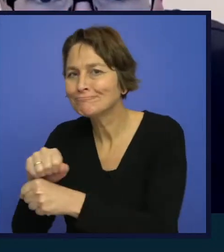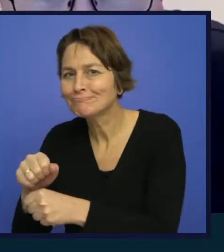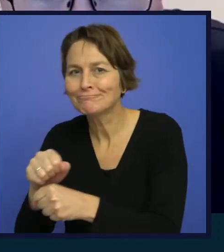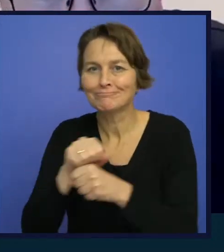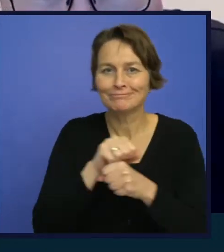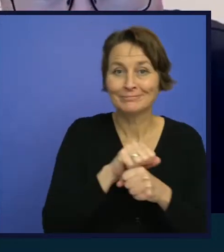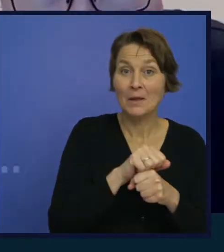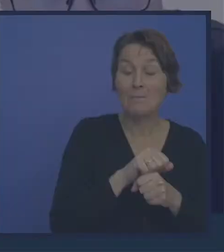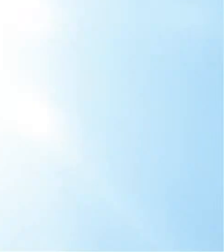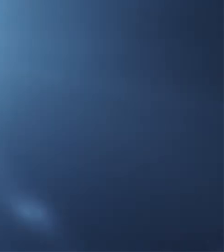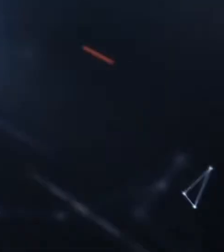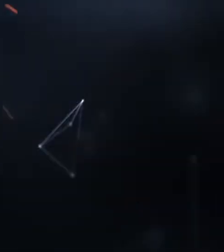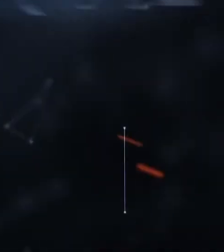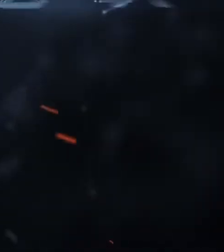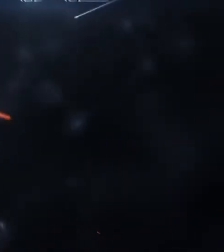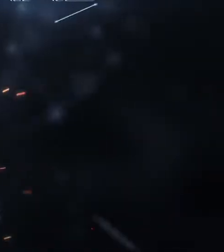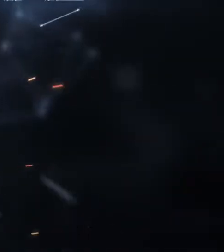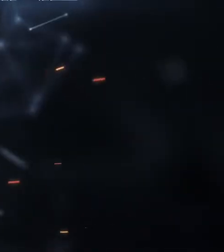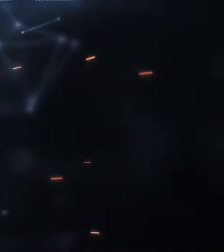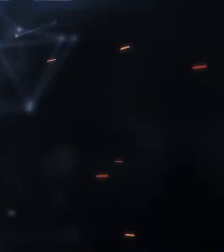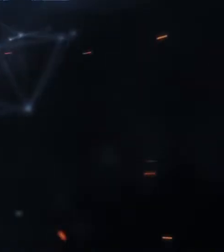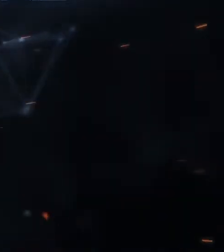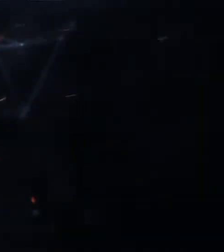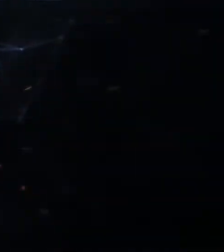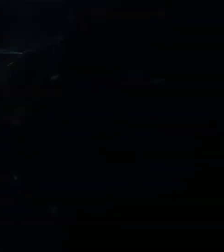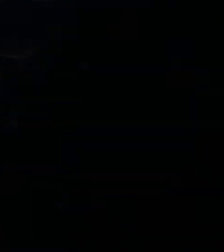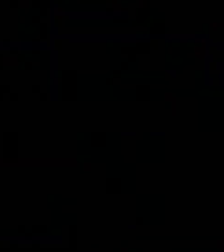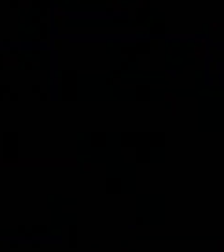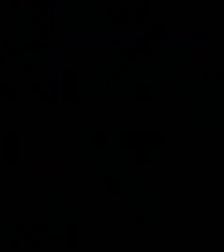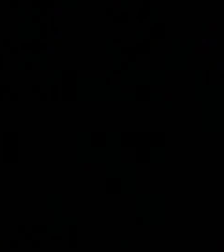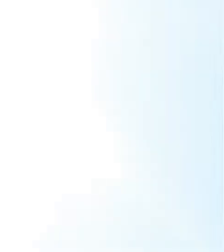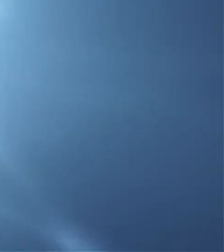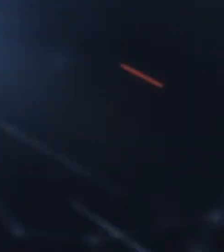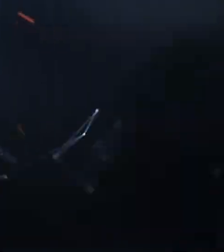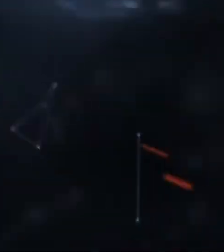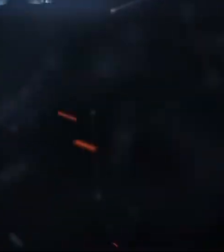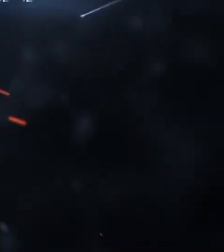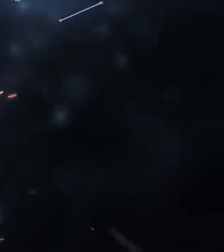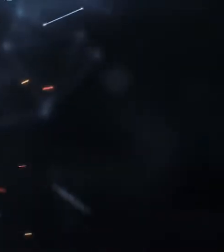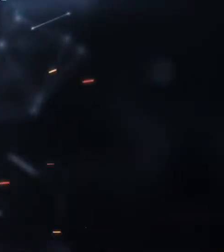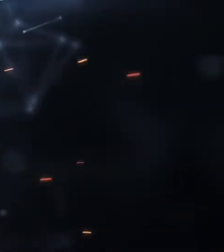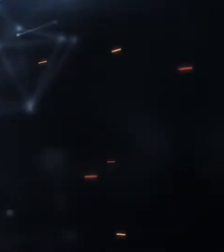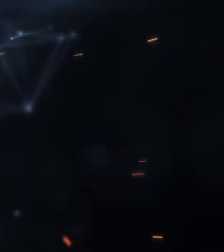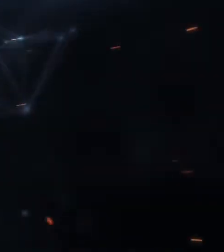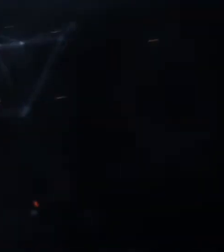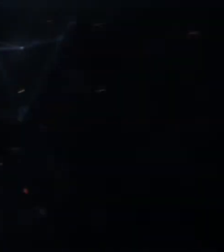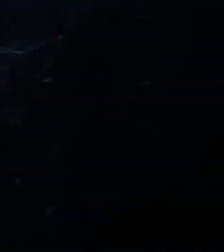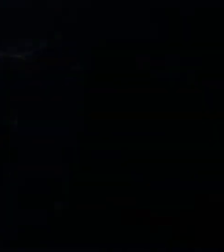believe.